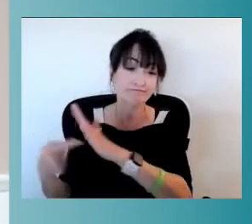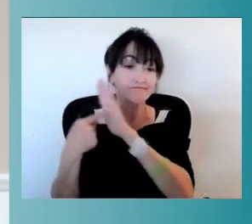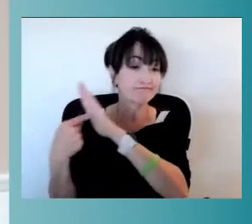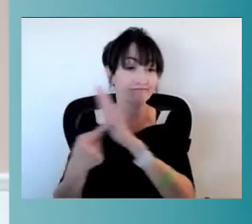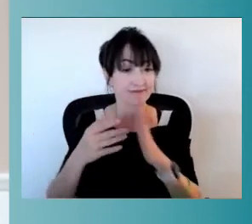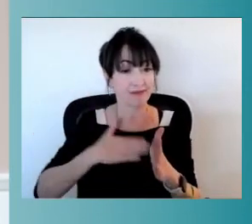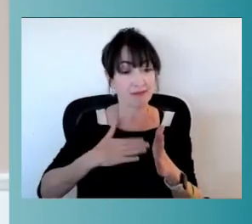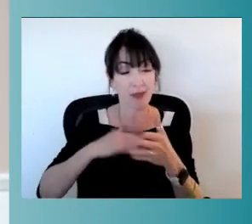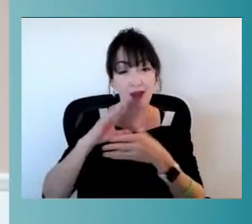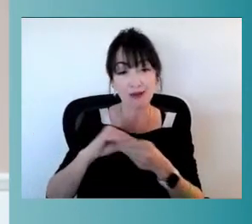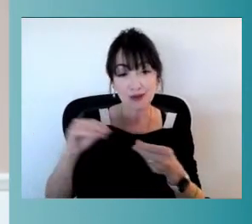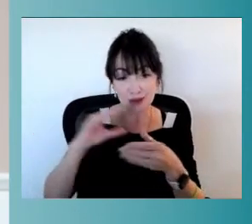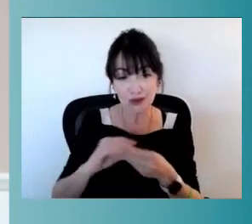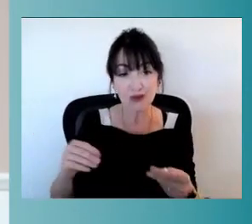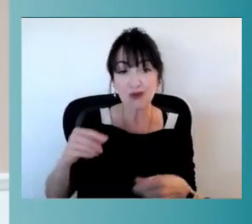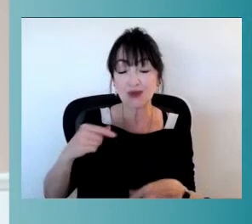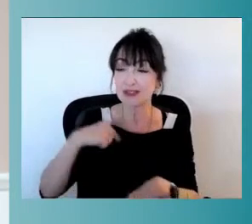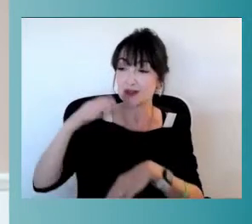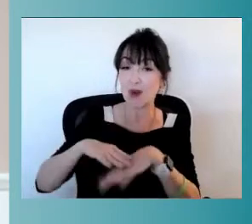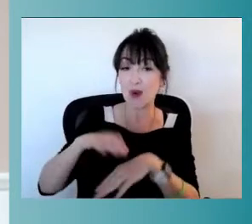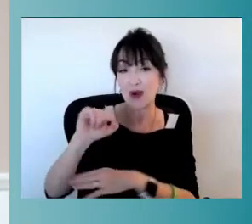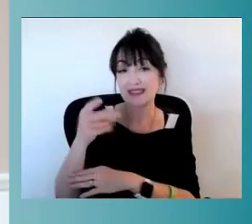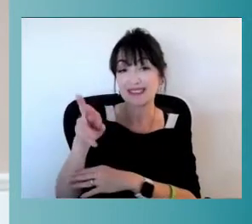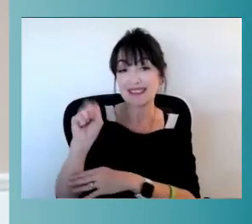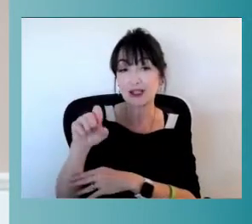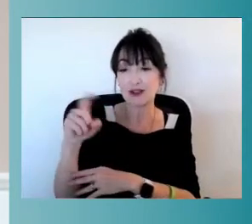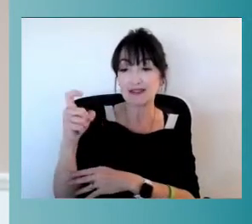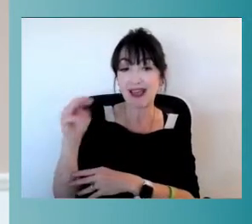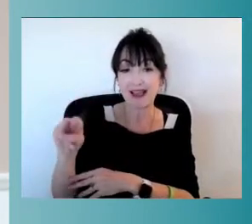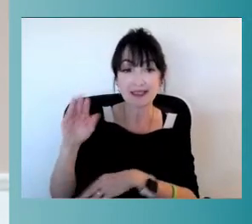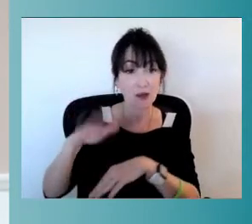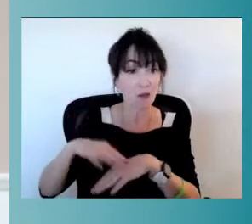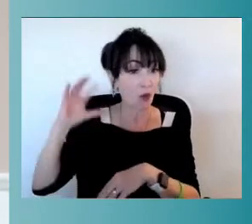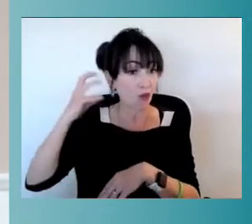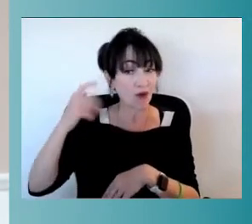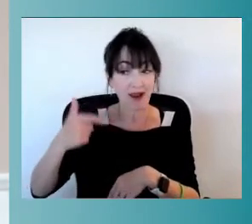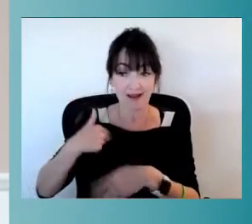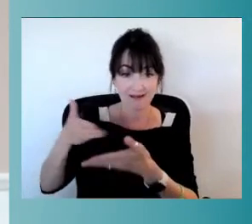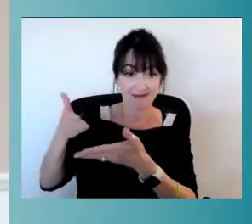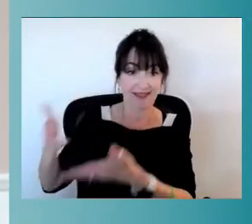Bells radio and Sway in the Morning on Sirius XM on the radio.